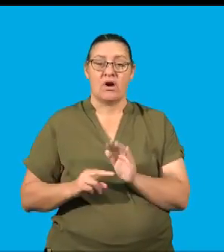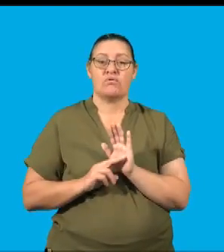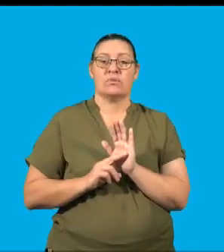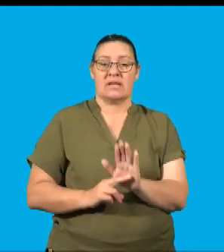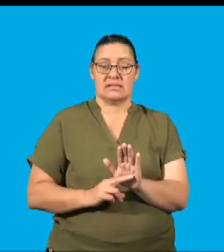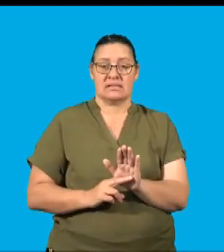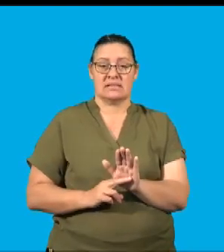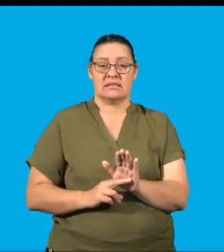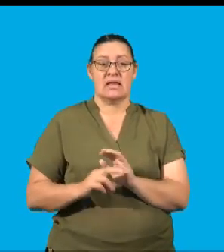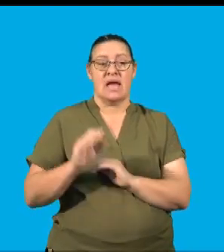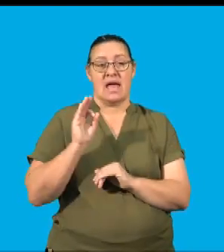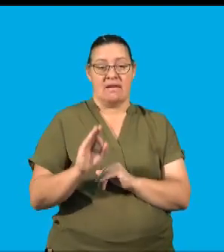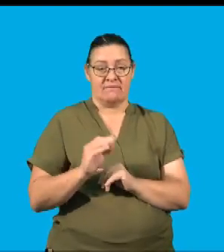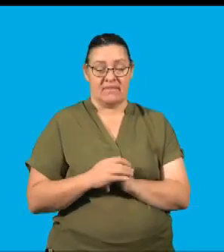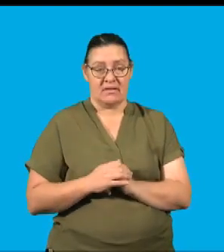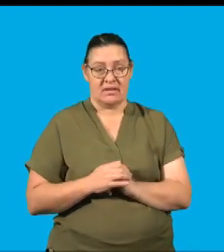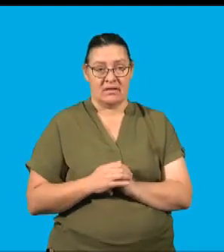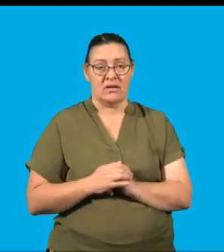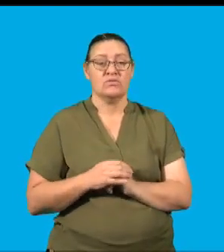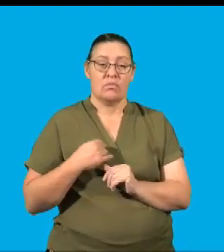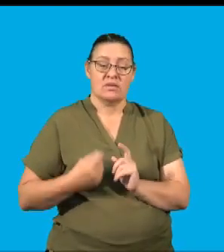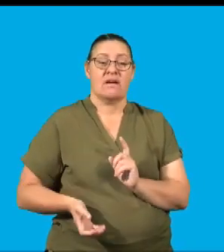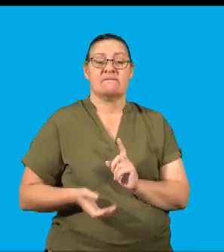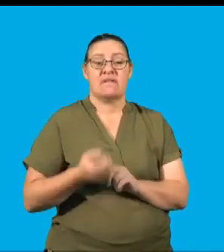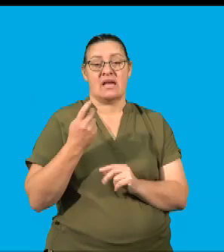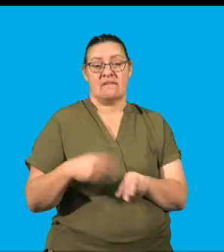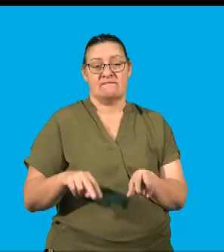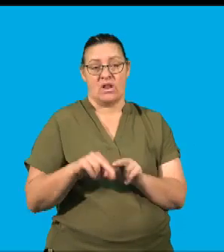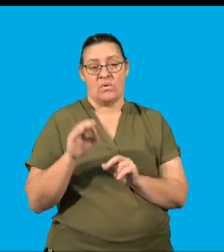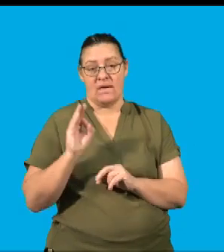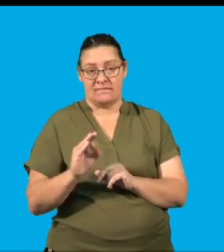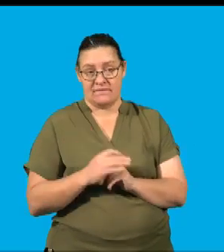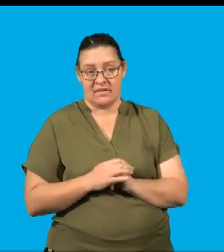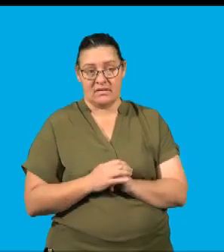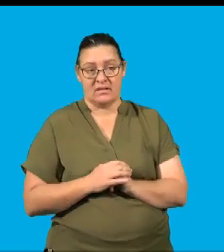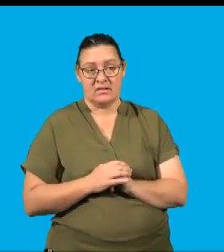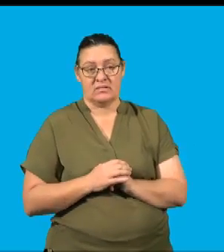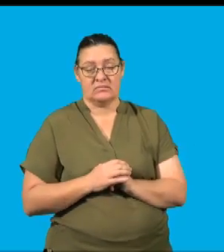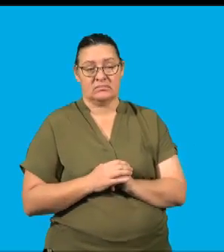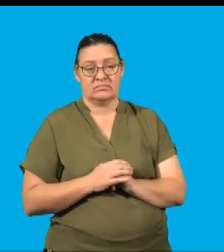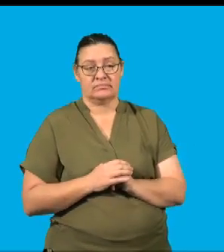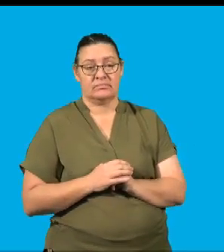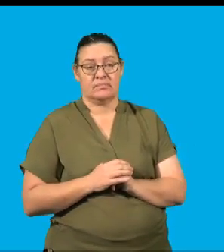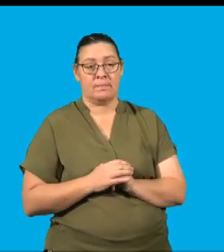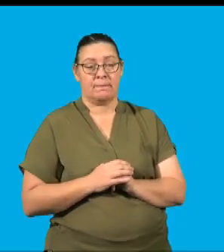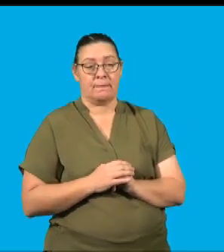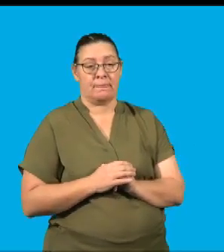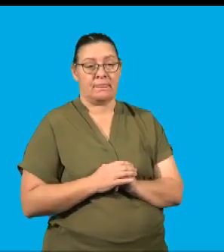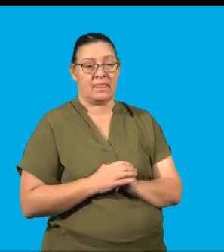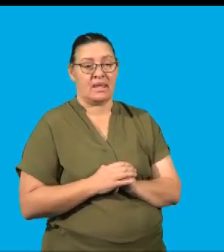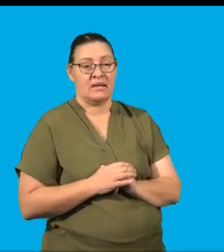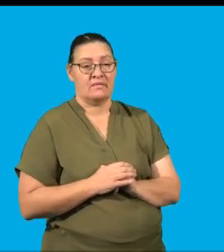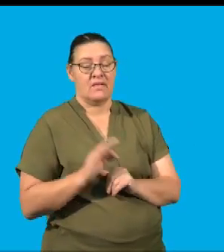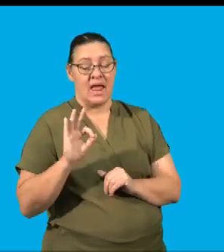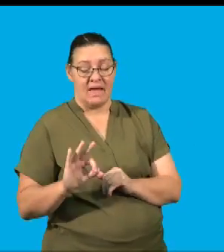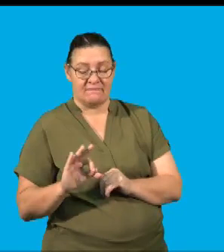is represented by F. So it means we'll have to find the value of F. So when we find the value of F,